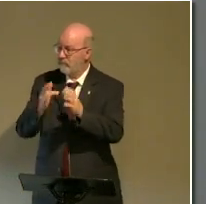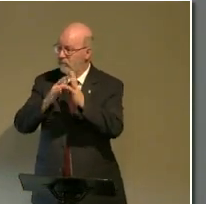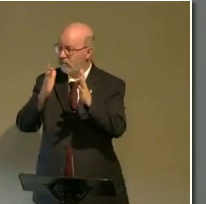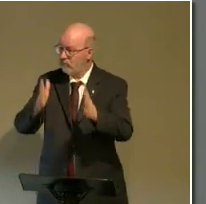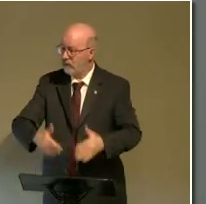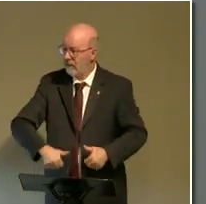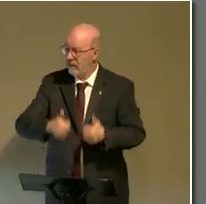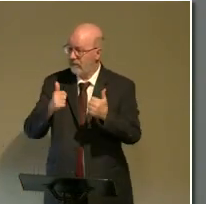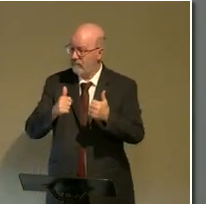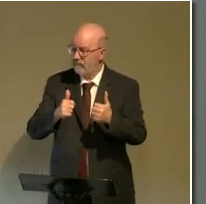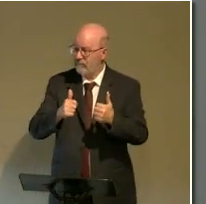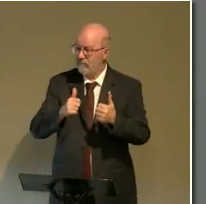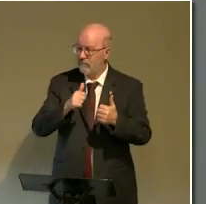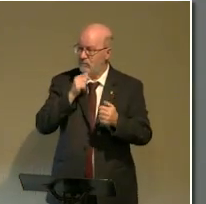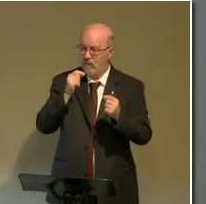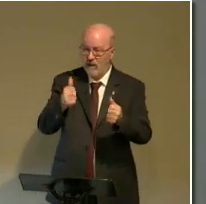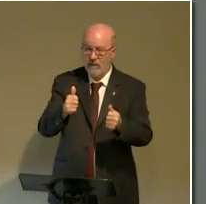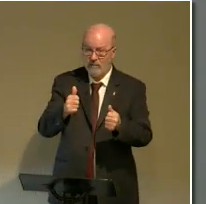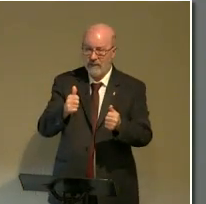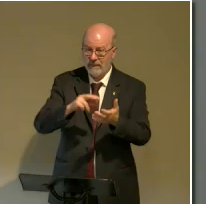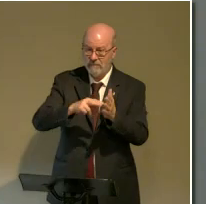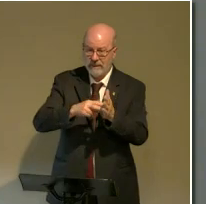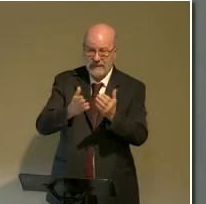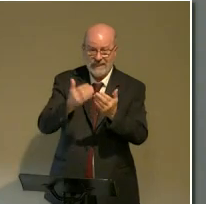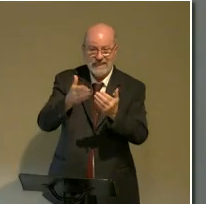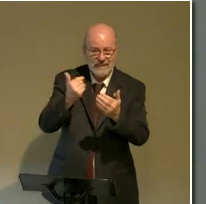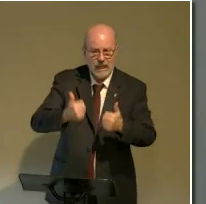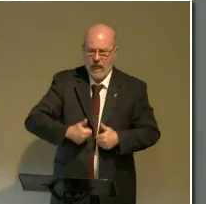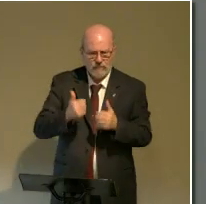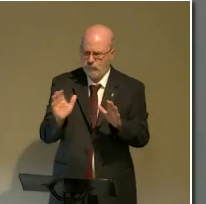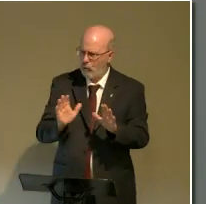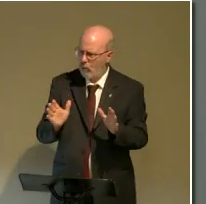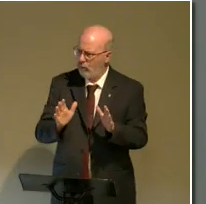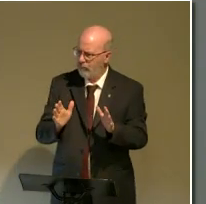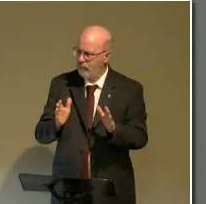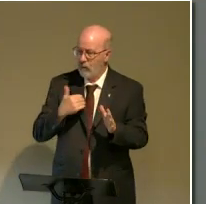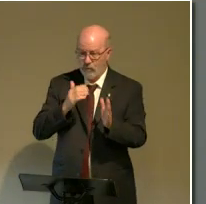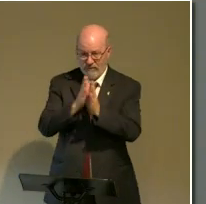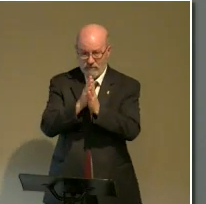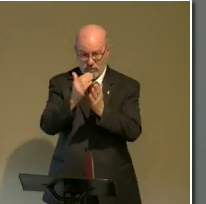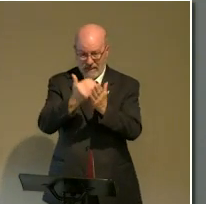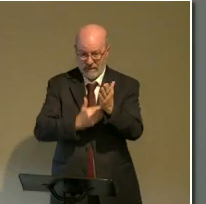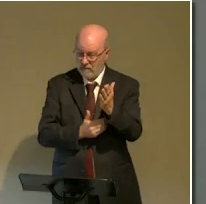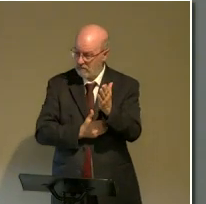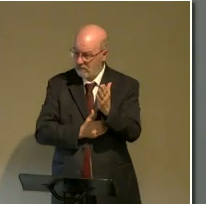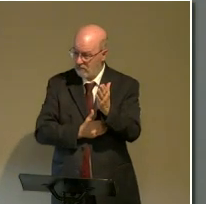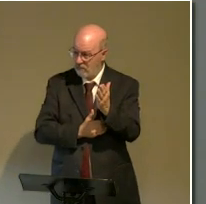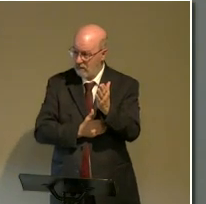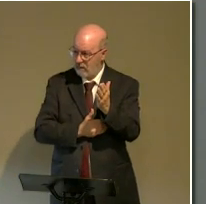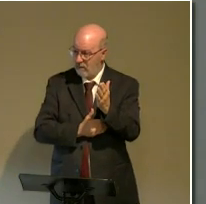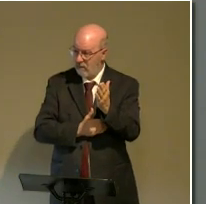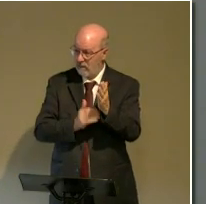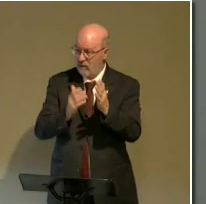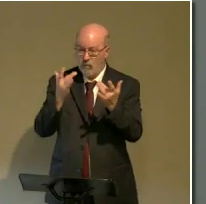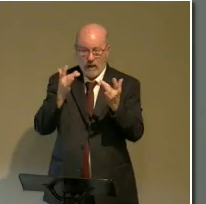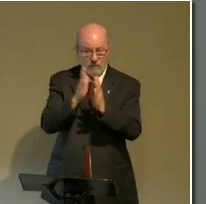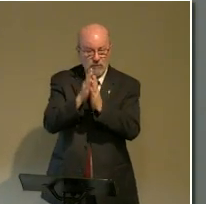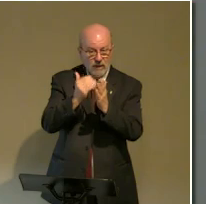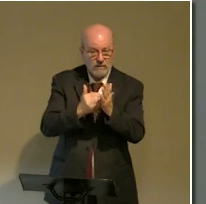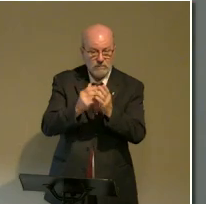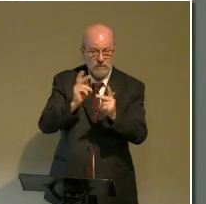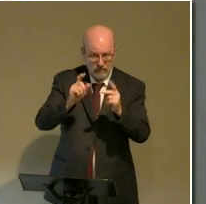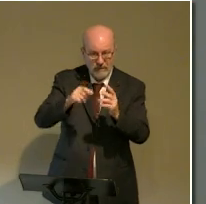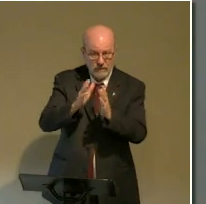Christianity, you don't automatically have an easy life. We have a prayer list. Why do we have a prayer list? Because people need